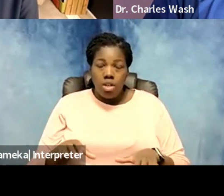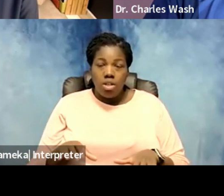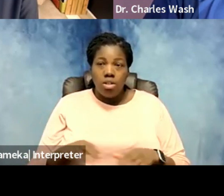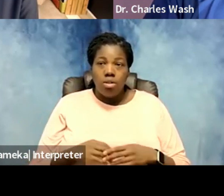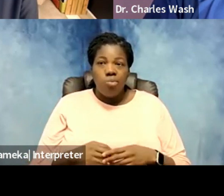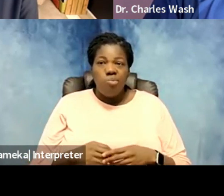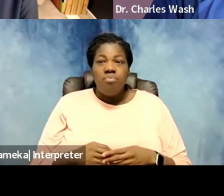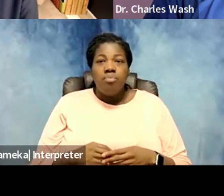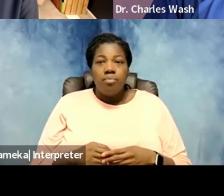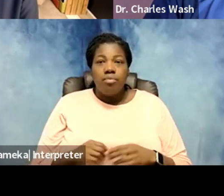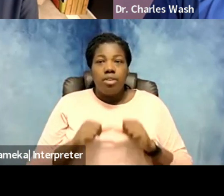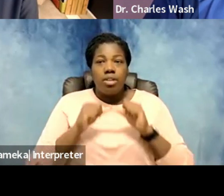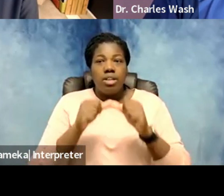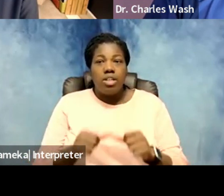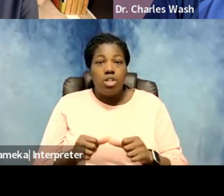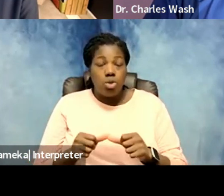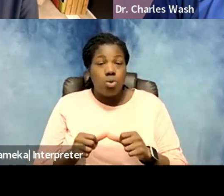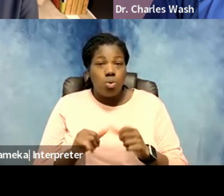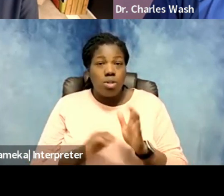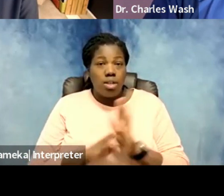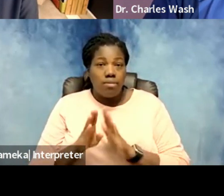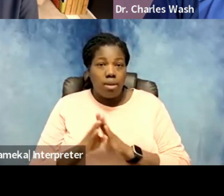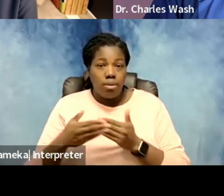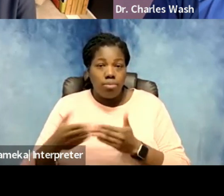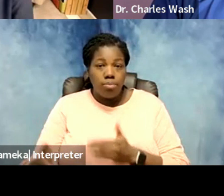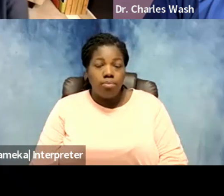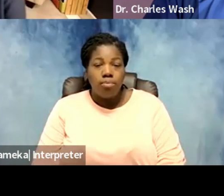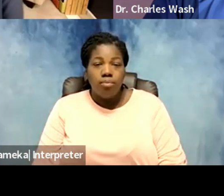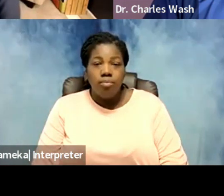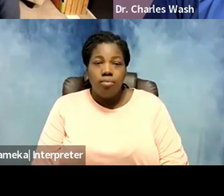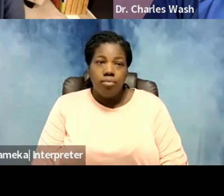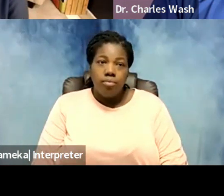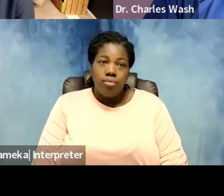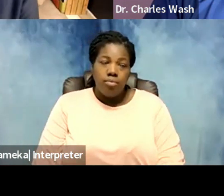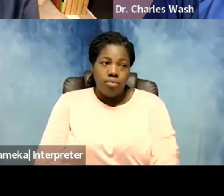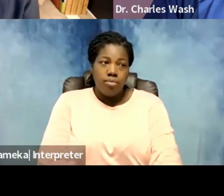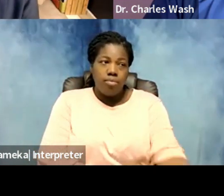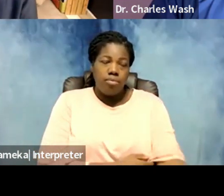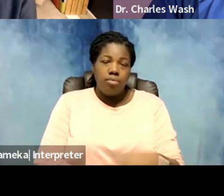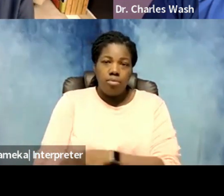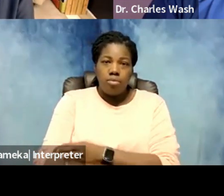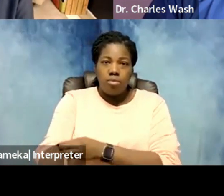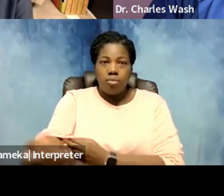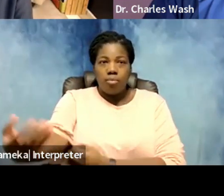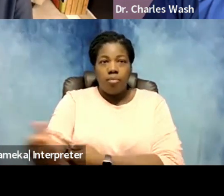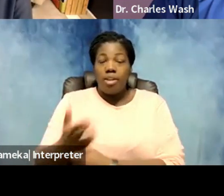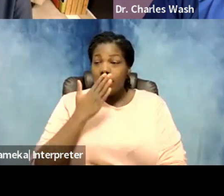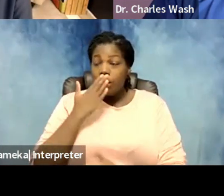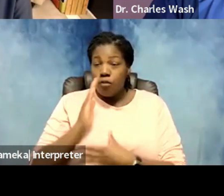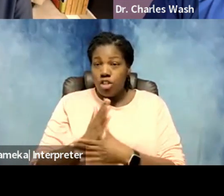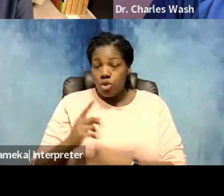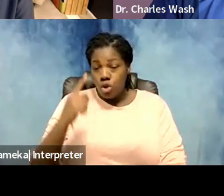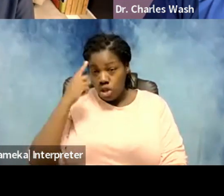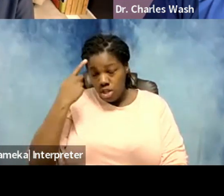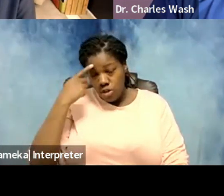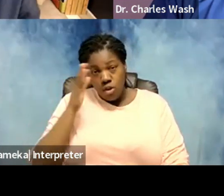done and continue that growth over time? Yeah. Great. Well, thank you so much for sharing your thoughts for the